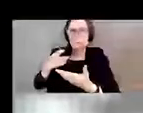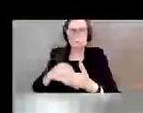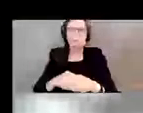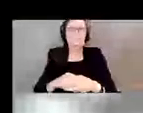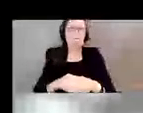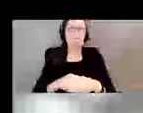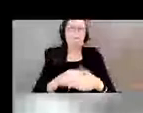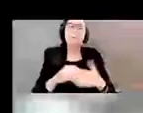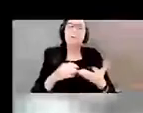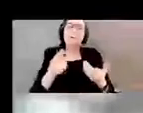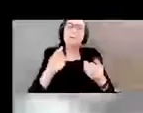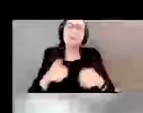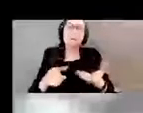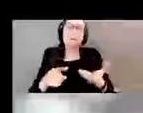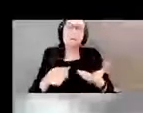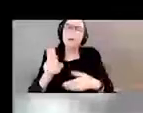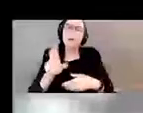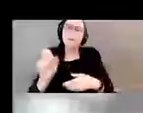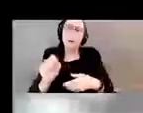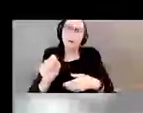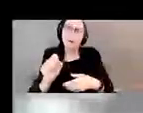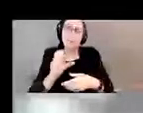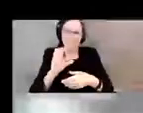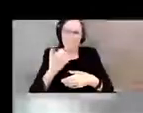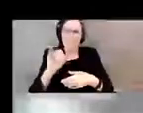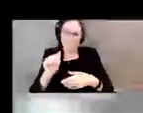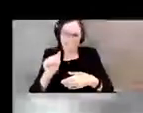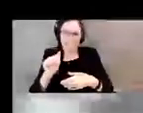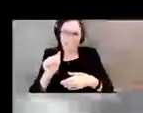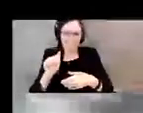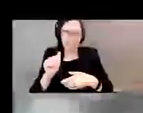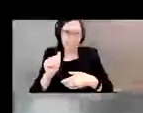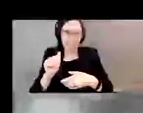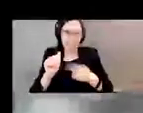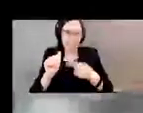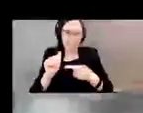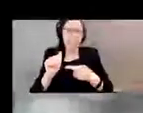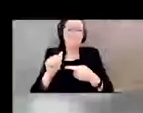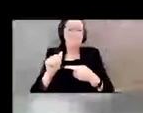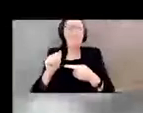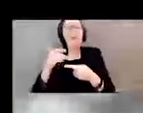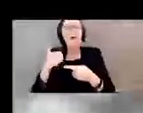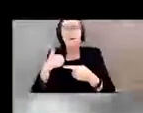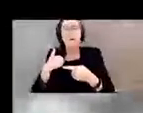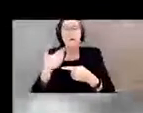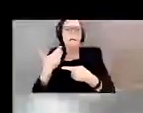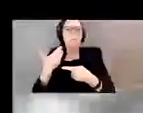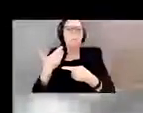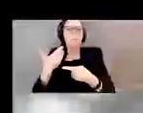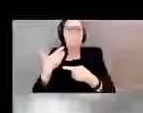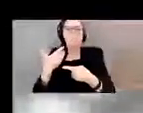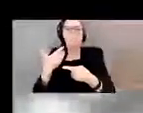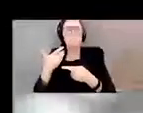Now, what happens is the United States CIA, the Central Intelligence Agency, it has a lot